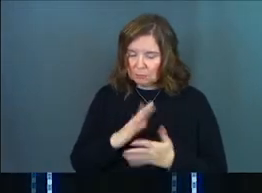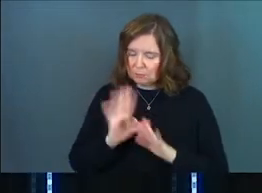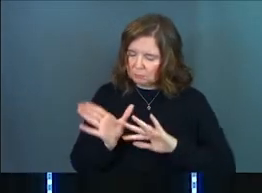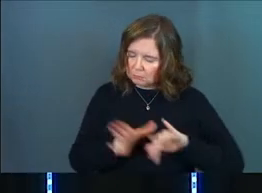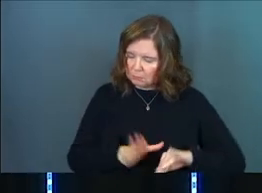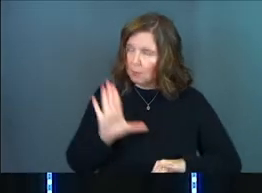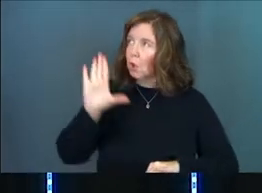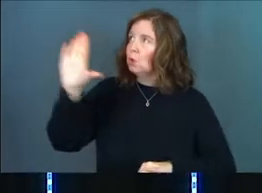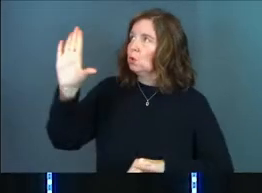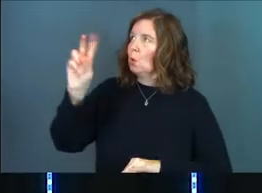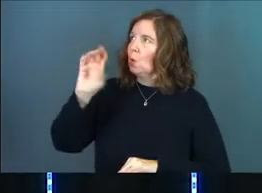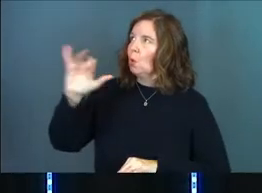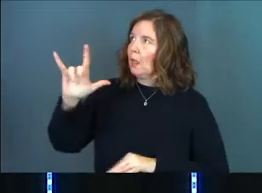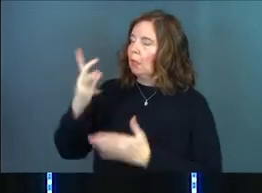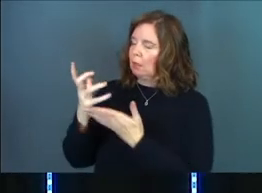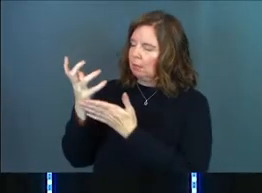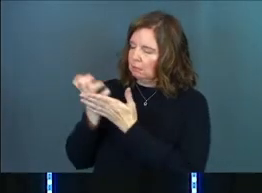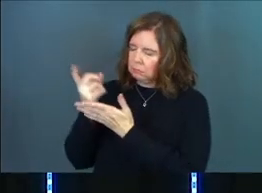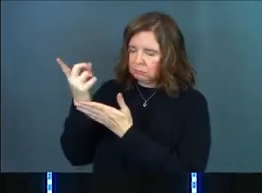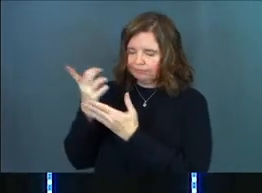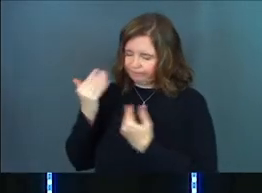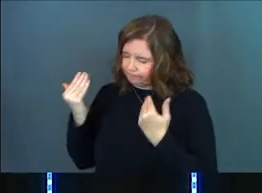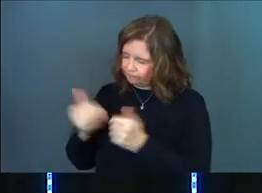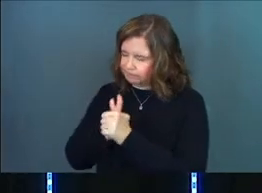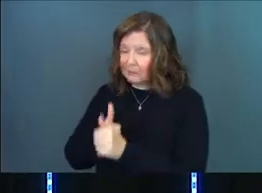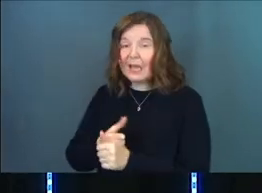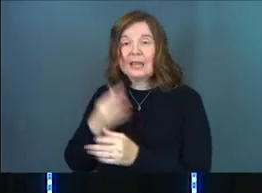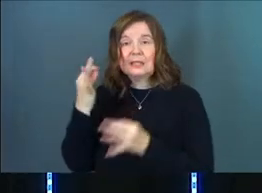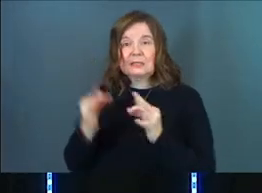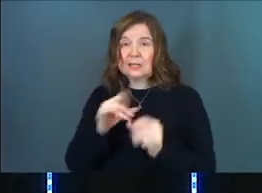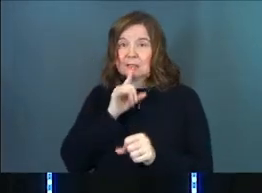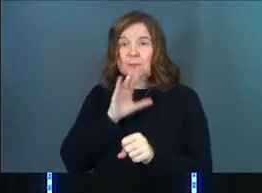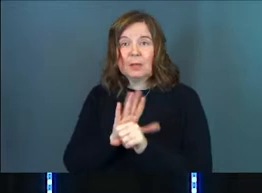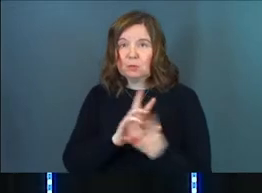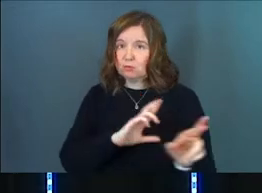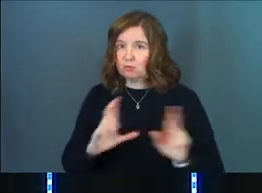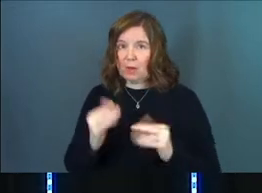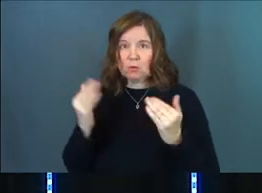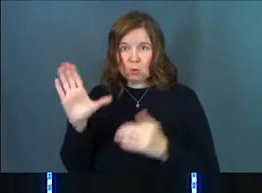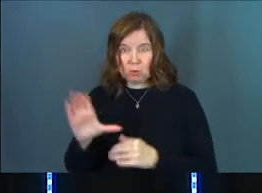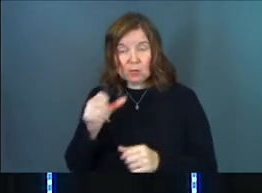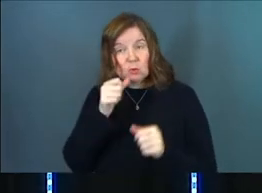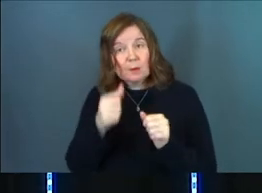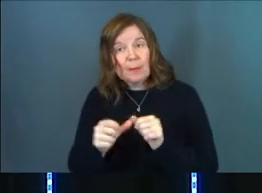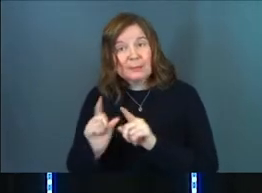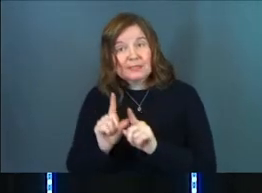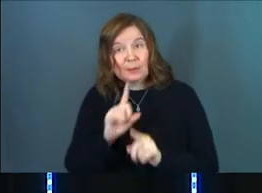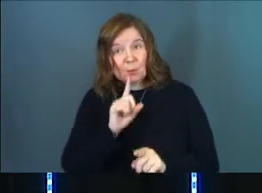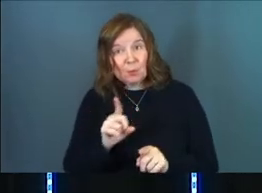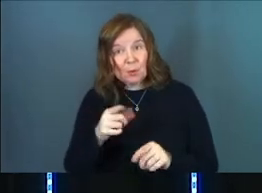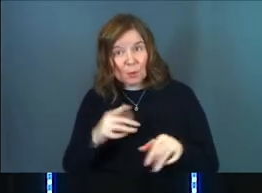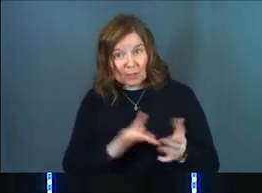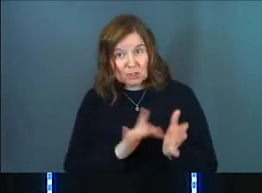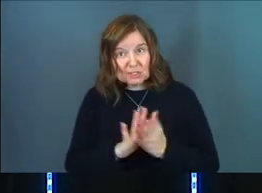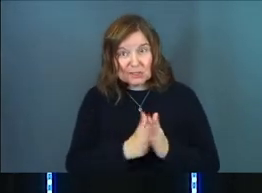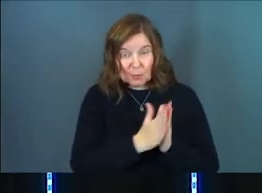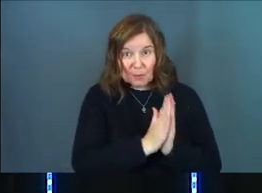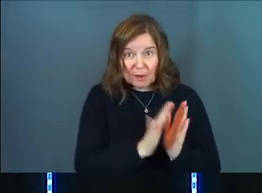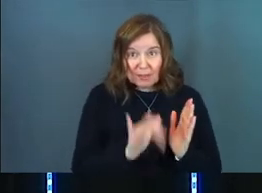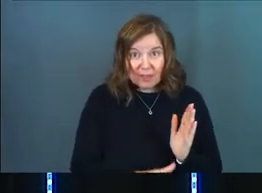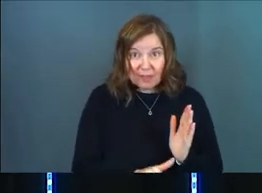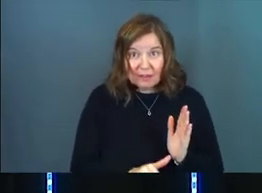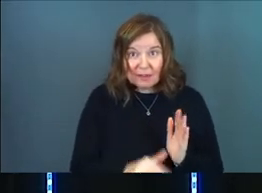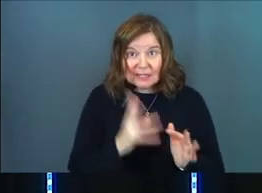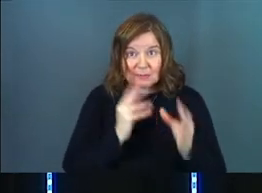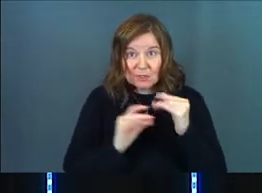God. And he decides, he makes the commitment, he's ready to go to the cross. And do you remember where the disciples were while Jesus was going through all